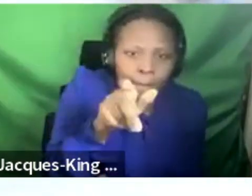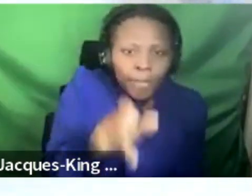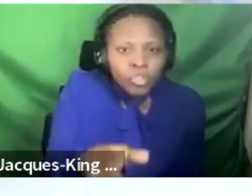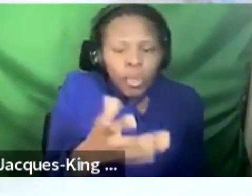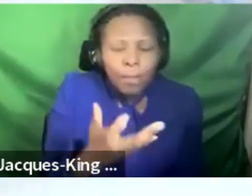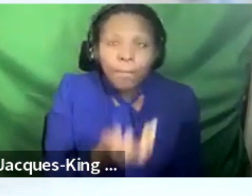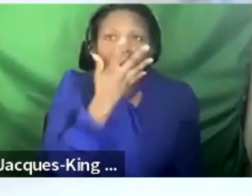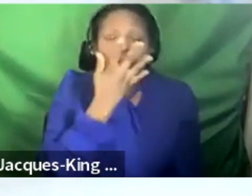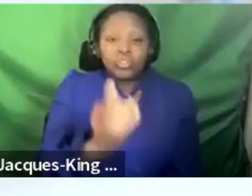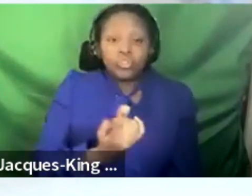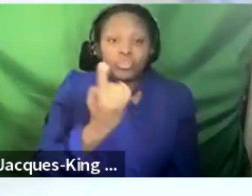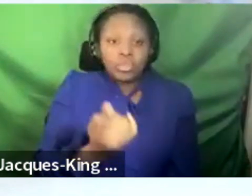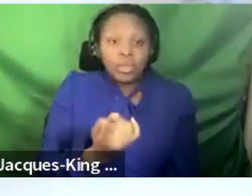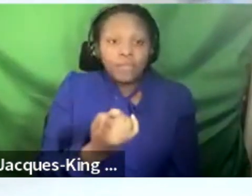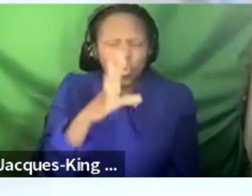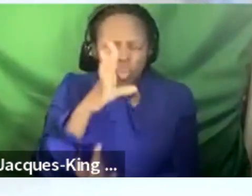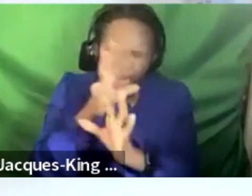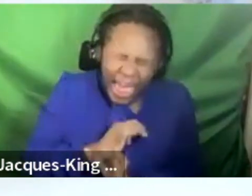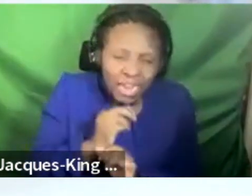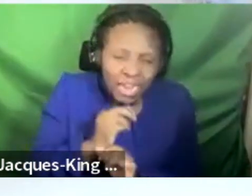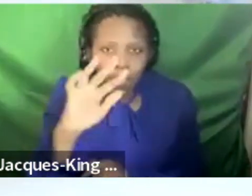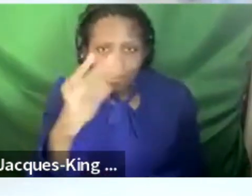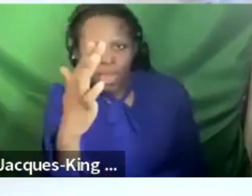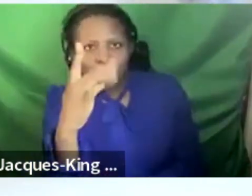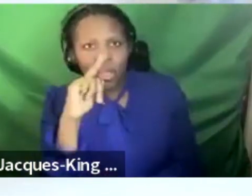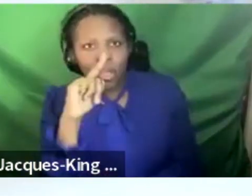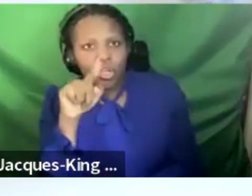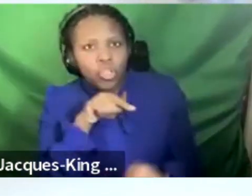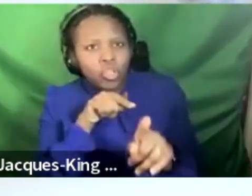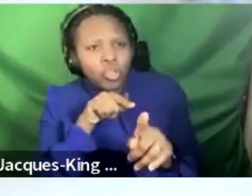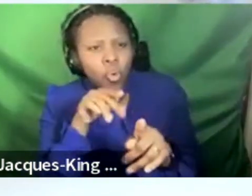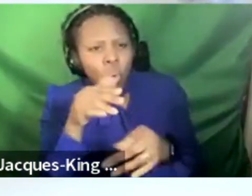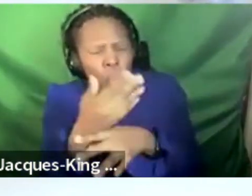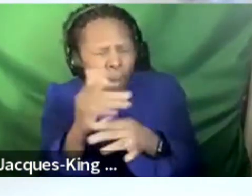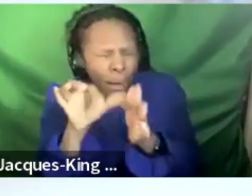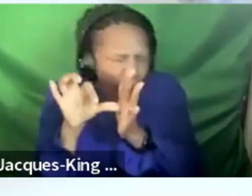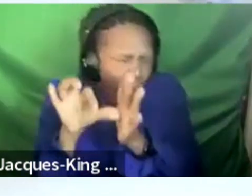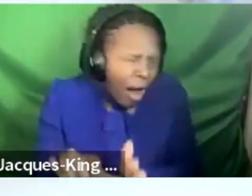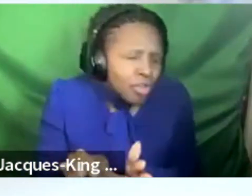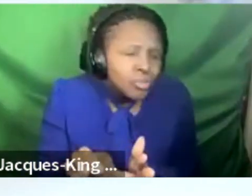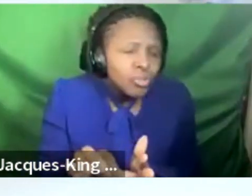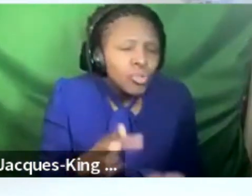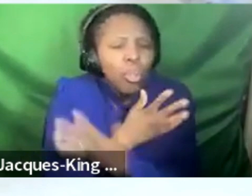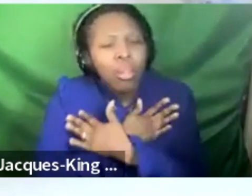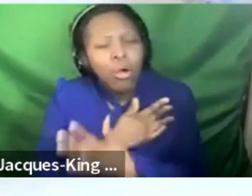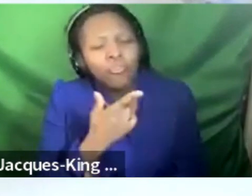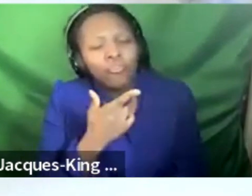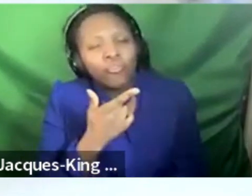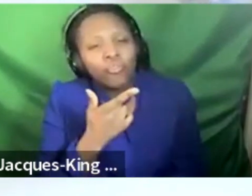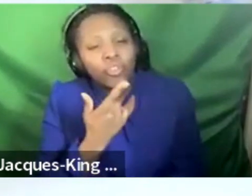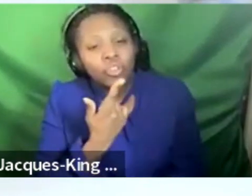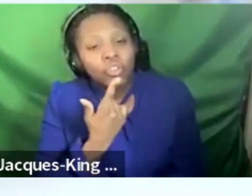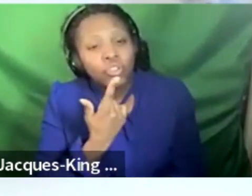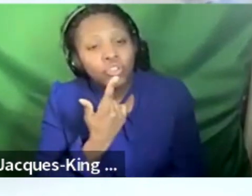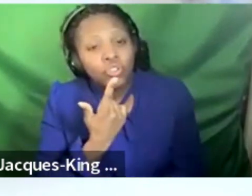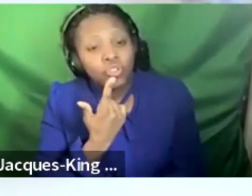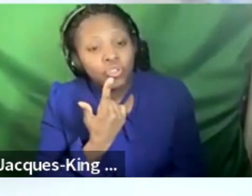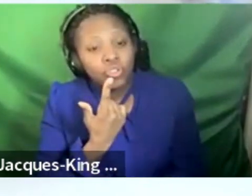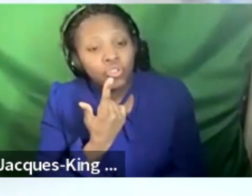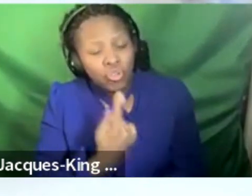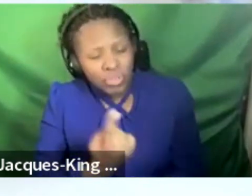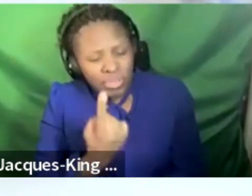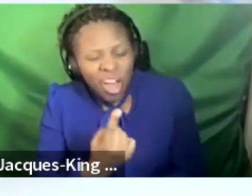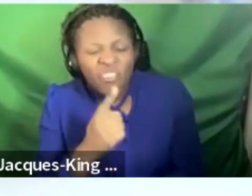you embarrass yourself. And then you hate yourself in the mirror, even though you've worked so hard to love yourself in the mirror. That is what a human being is,